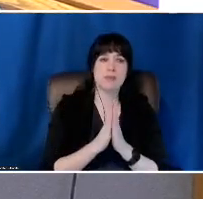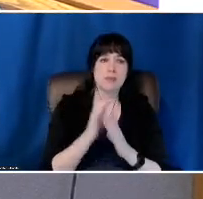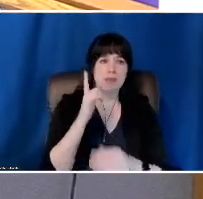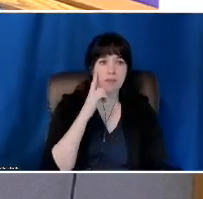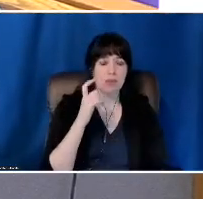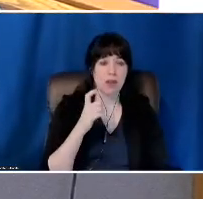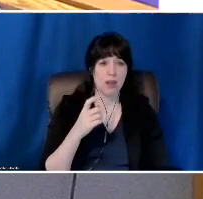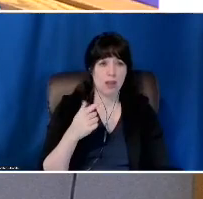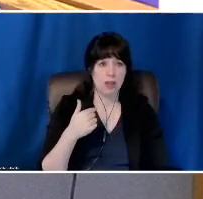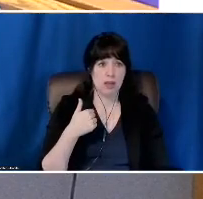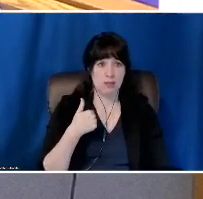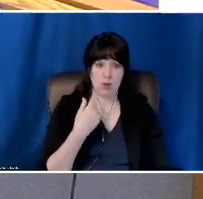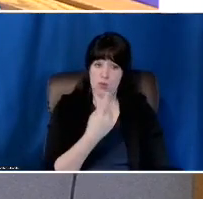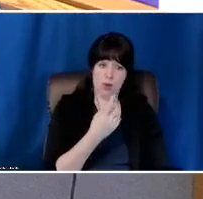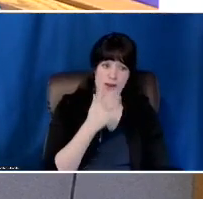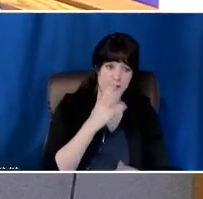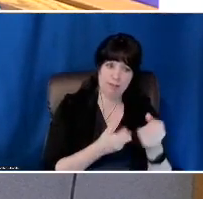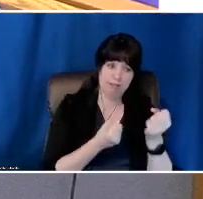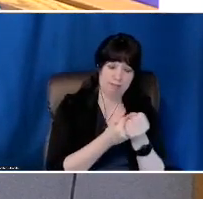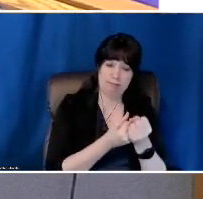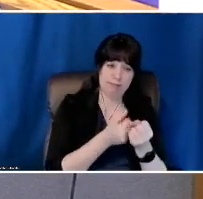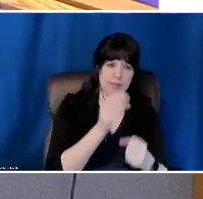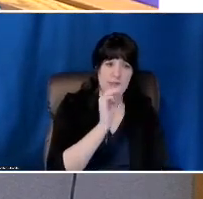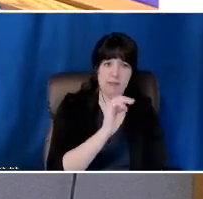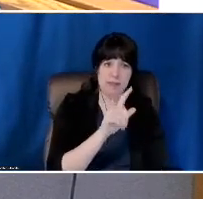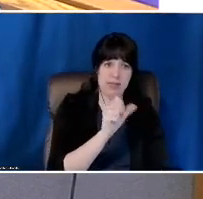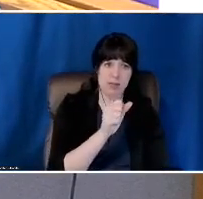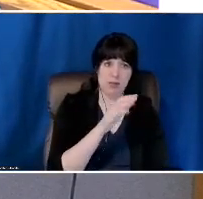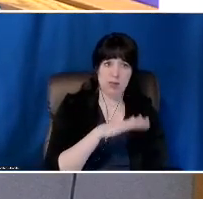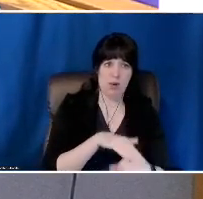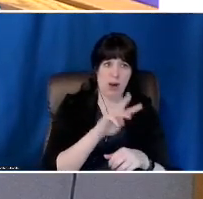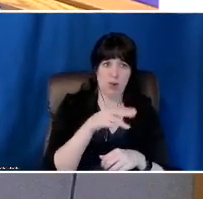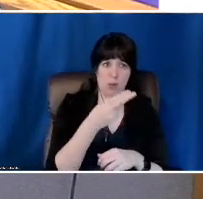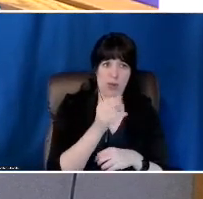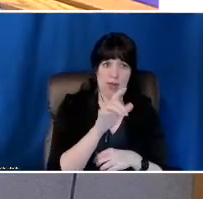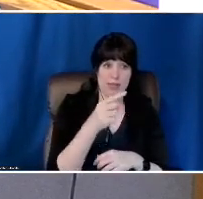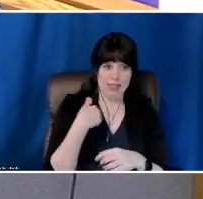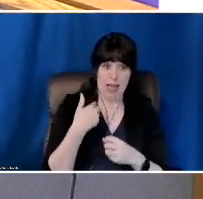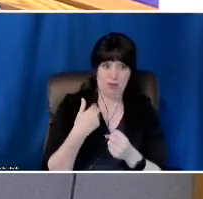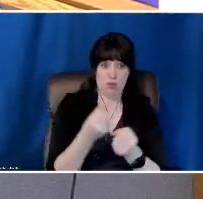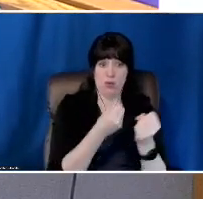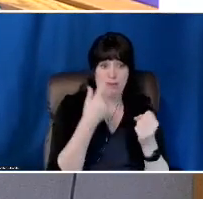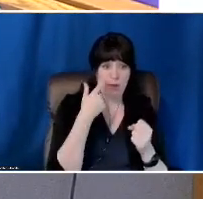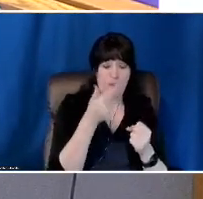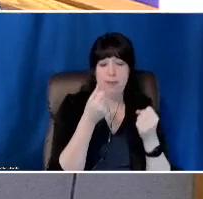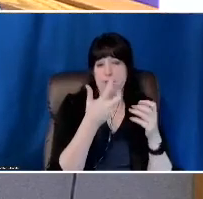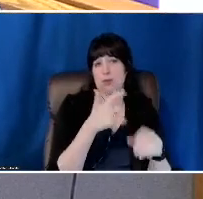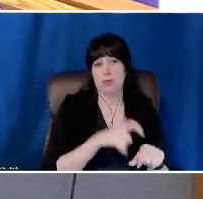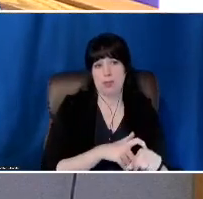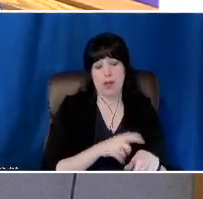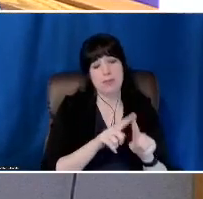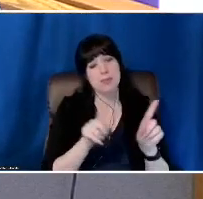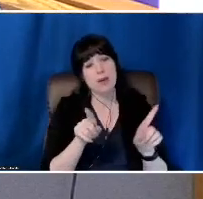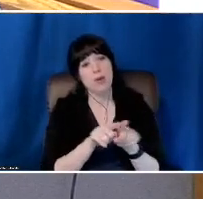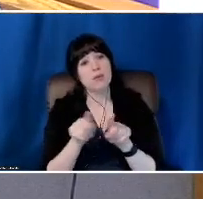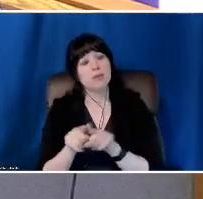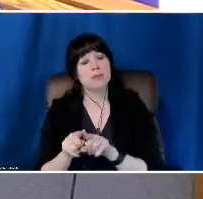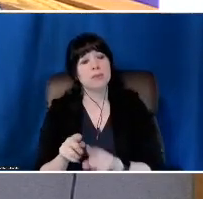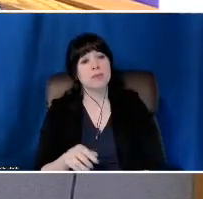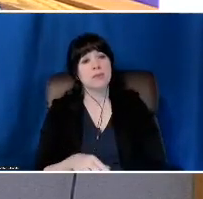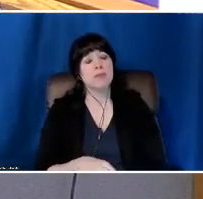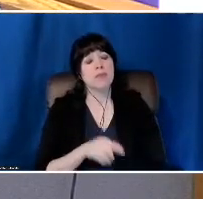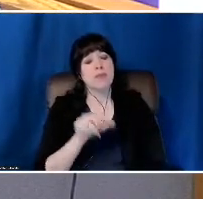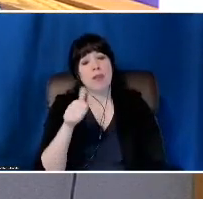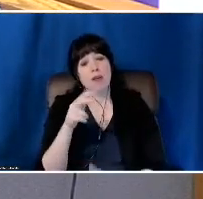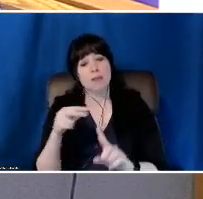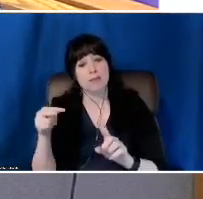I'm a huge supporter of Meals on Wheels, and I've driven for them multiple times. But on the other hand, the projects